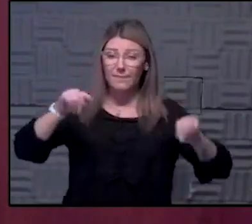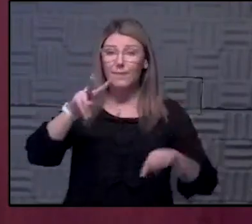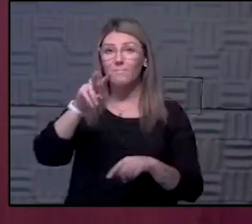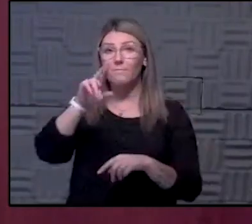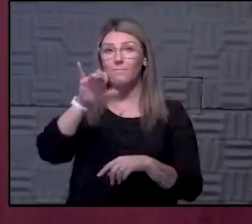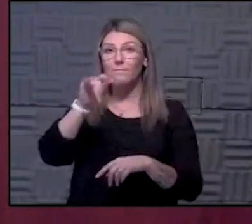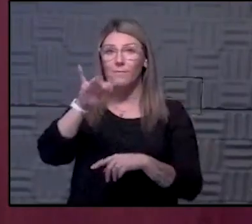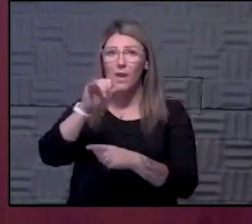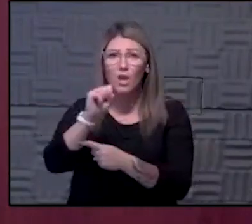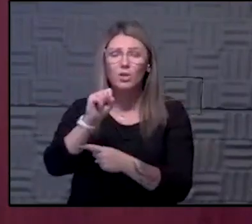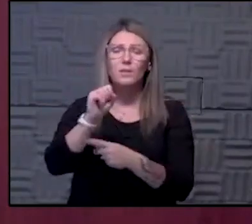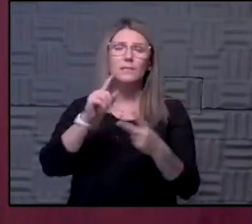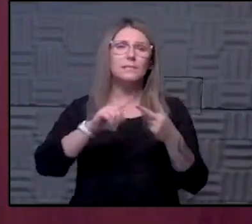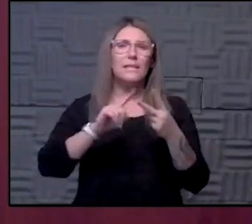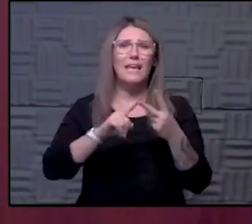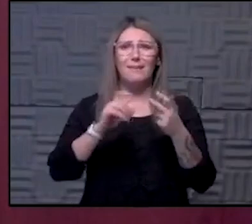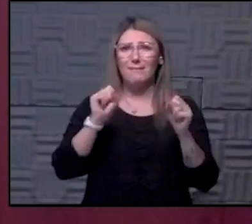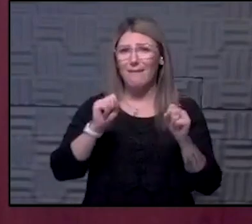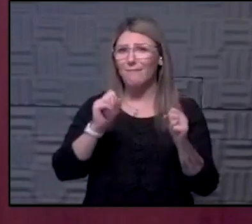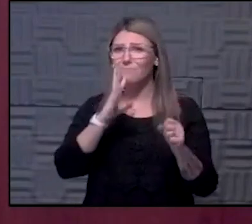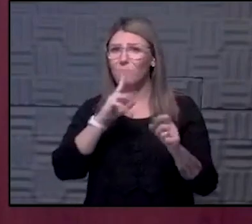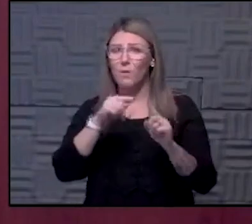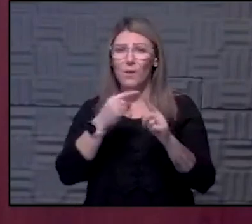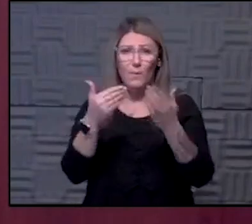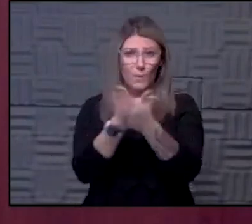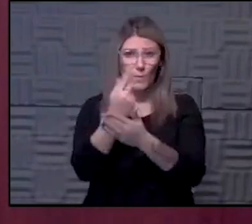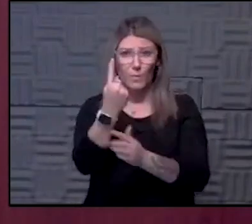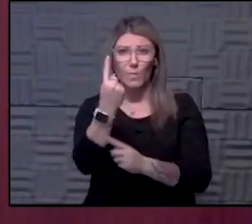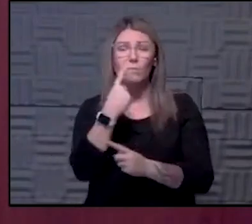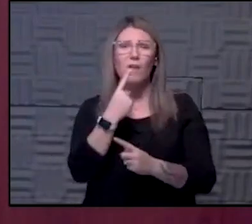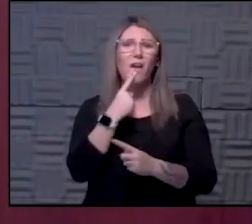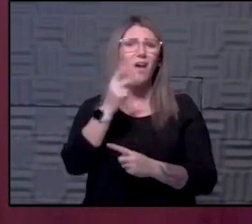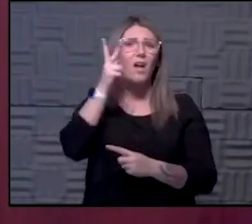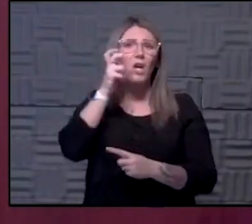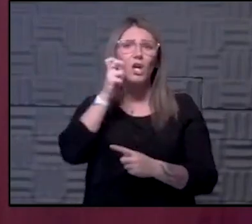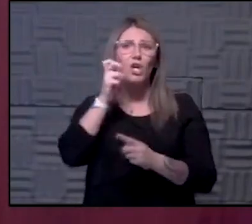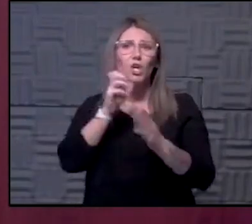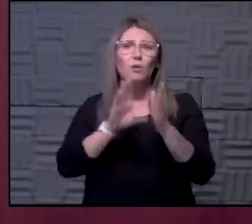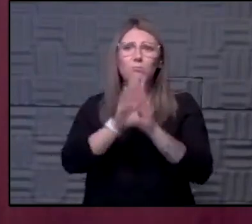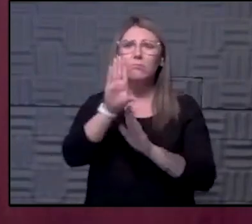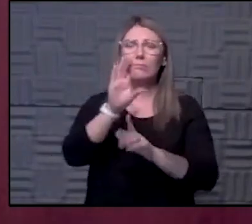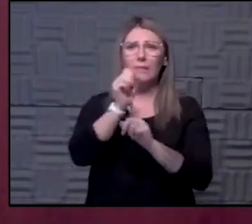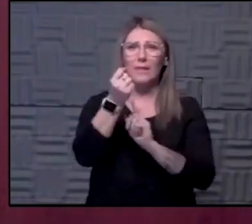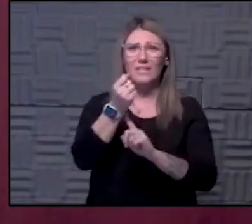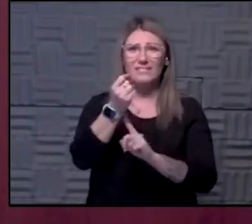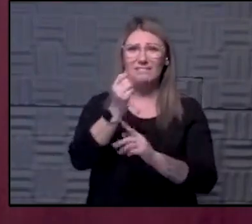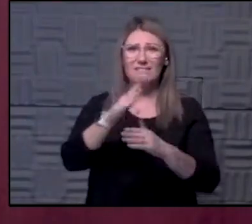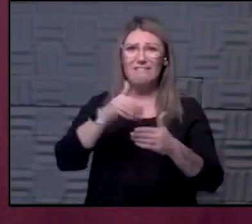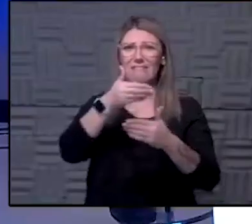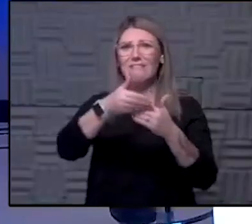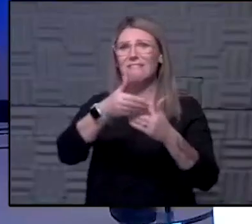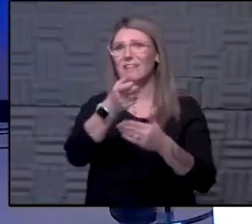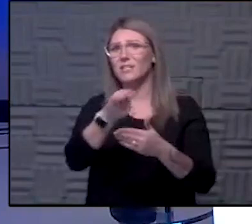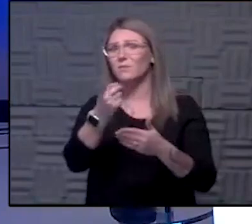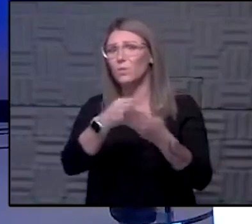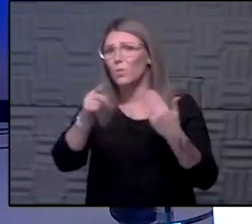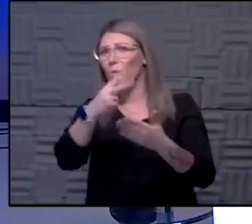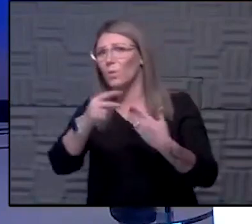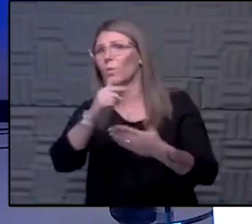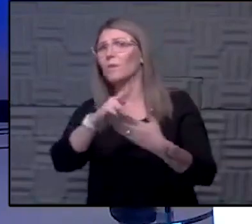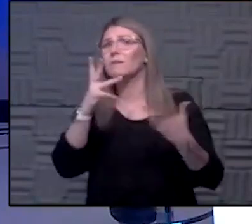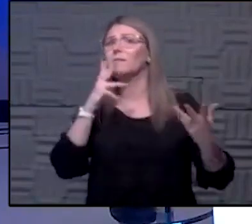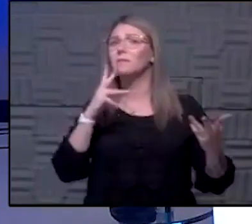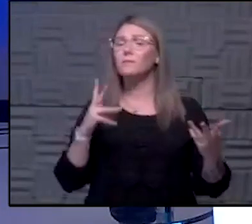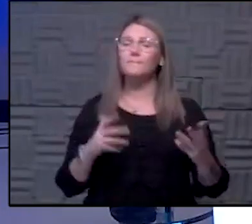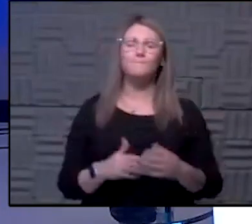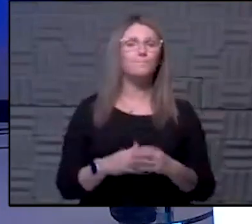talk about this new variant? I've heard that there could be a spike in the cases in the next couple of weeks. What do you think, Hawk? Yeah, I mean, there